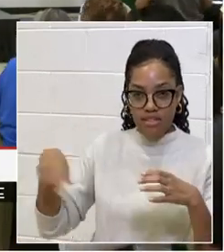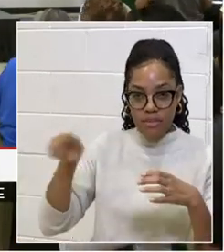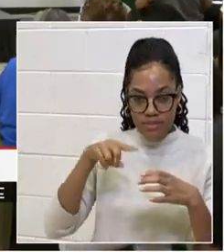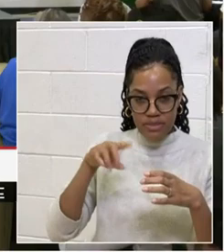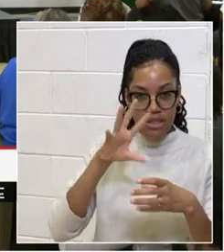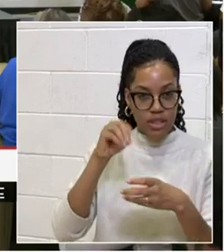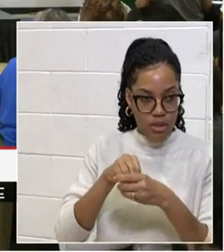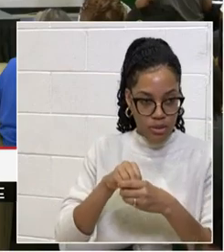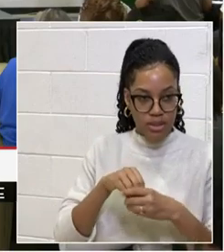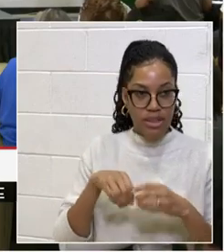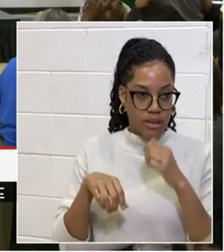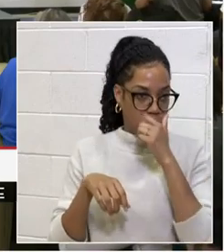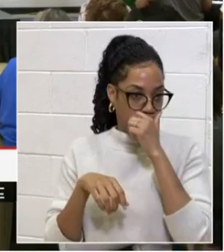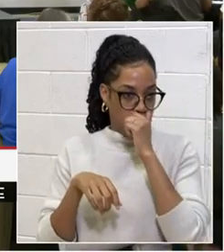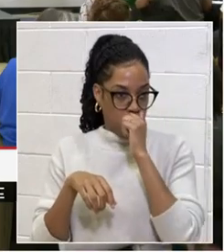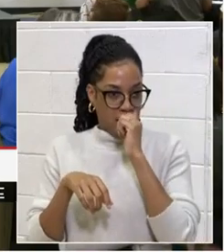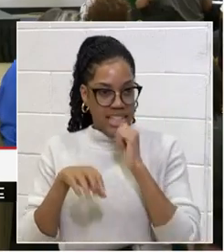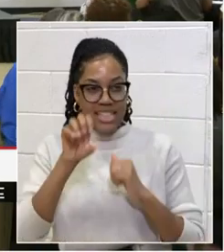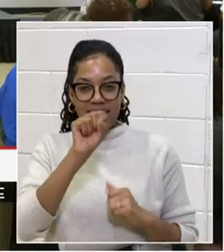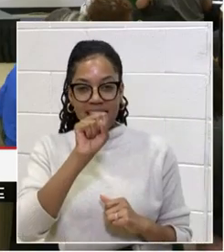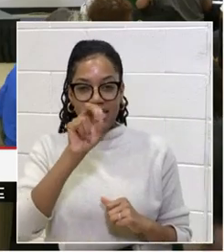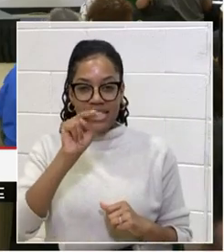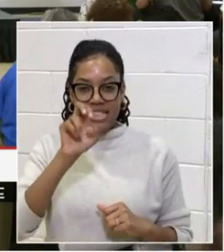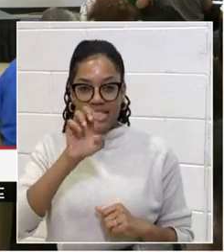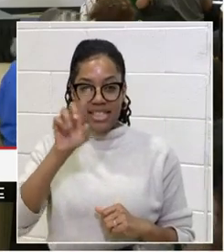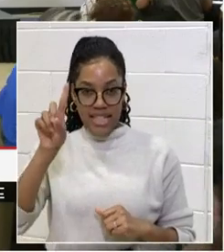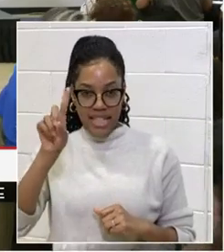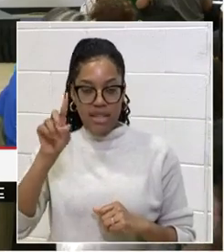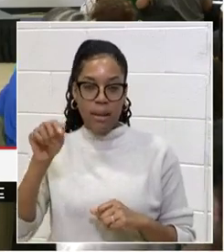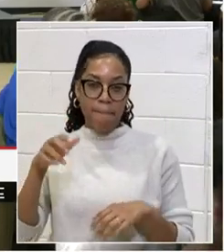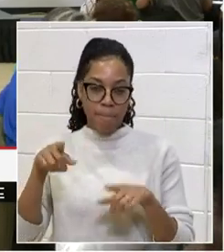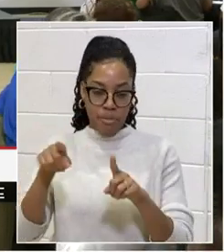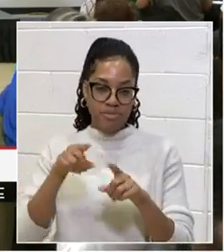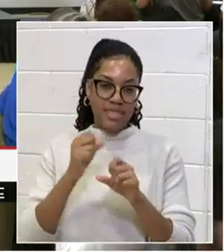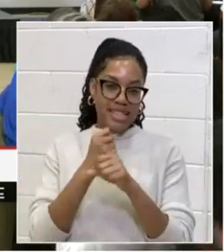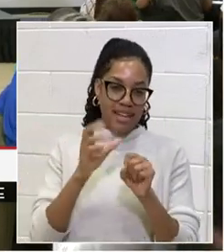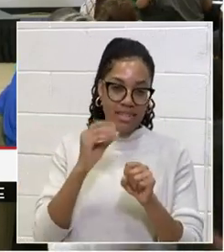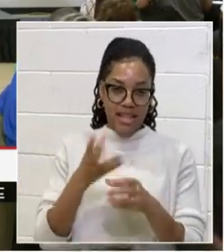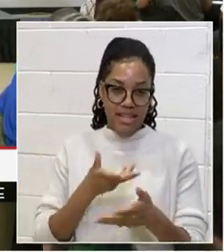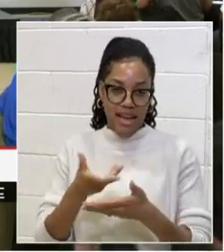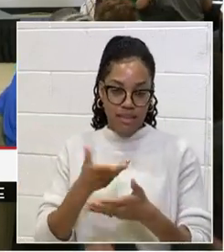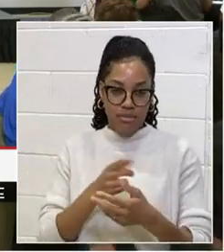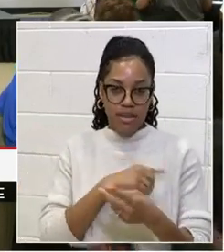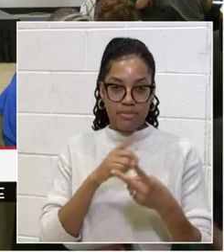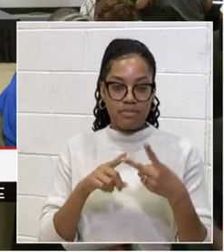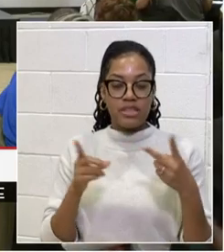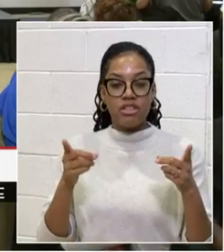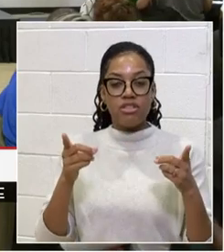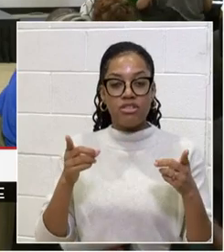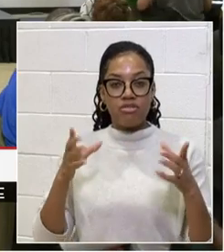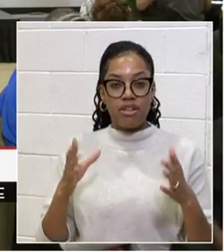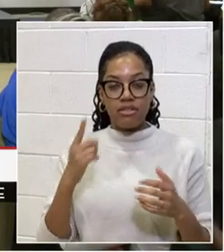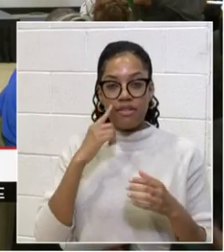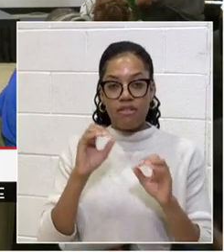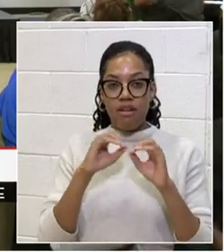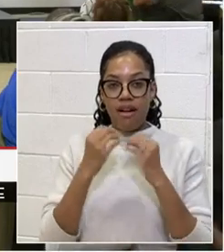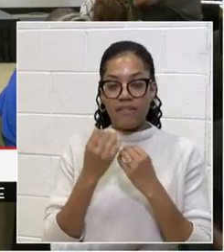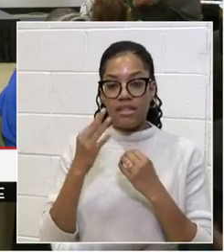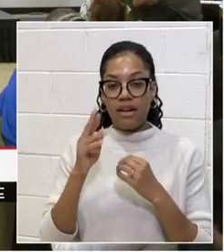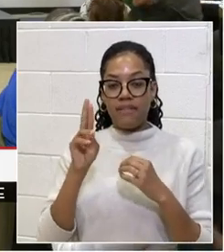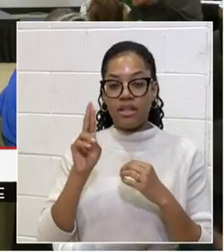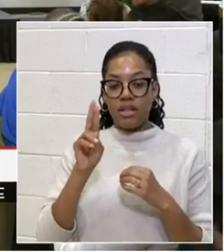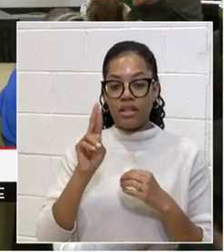the Acting Director of the Office of Neighborhood Safety and Engagement, Heather McGaffin, the Director of the Office of Unified